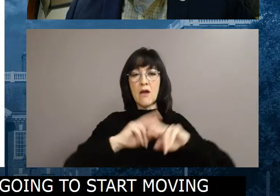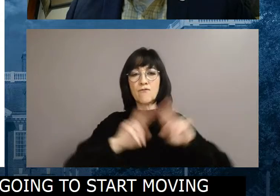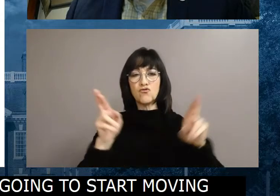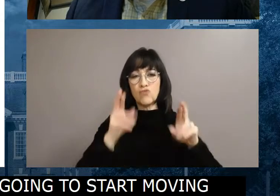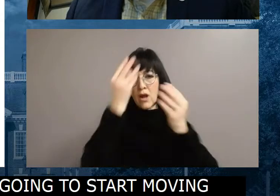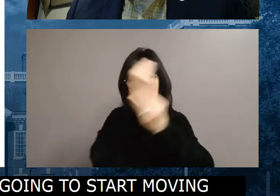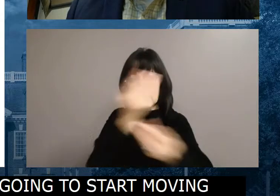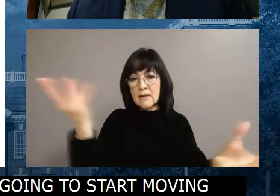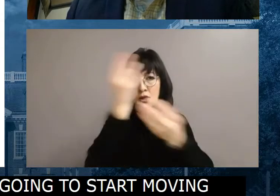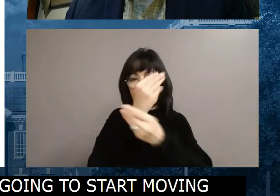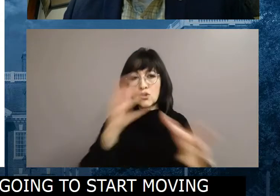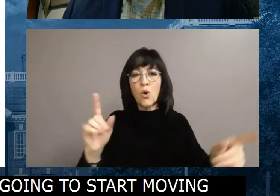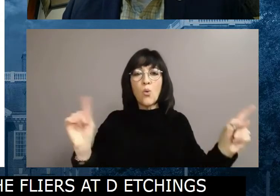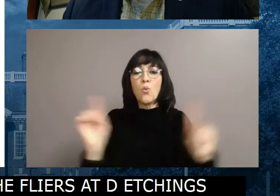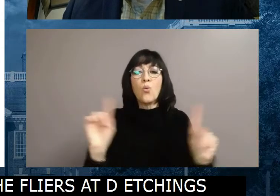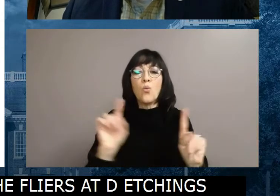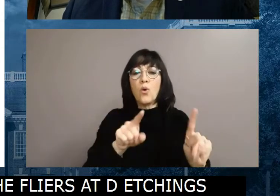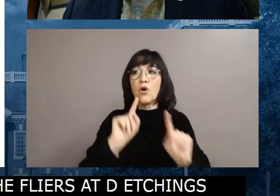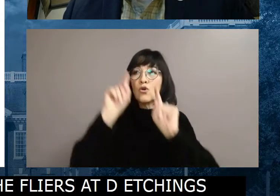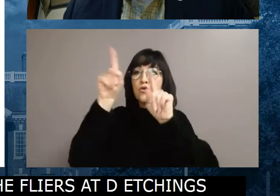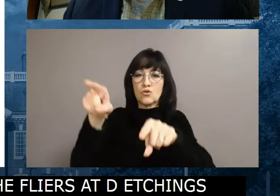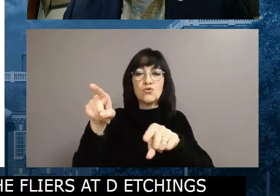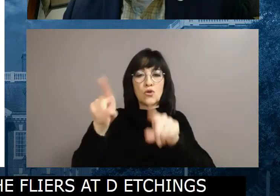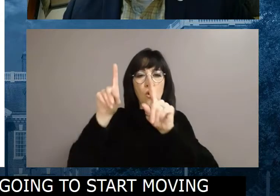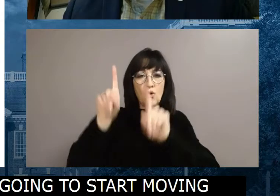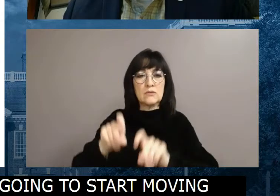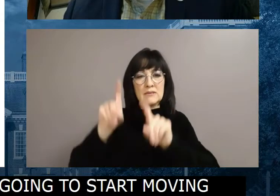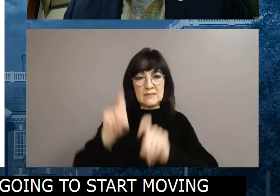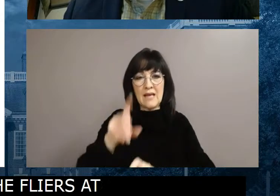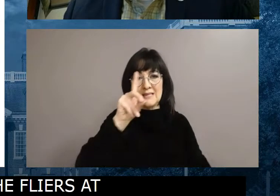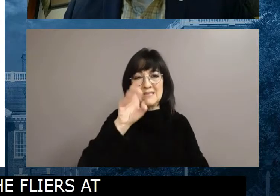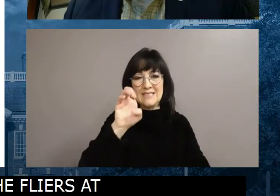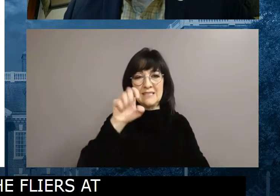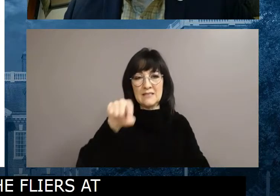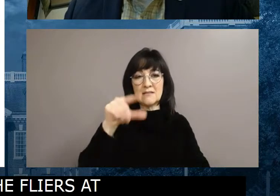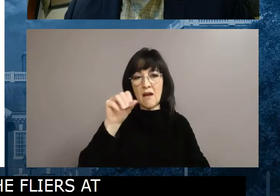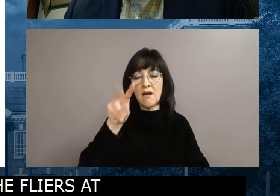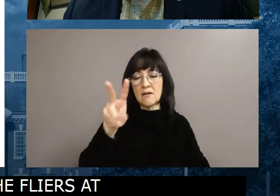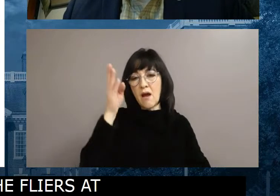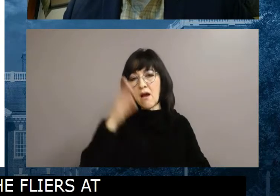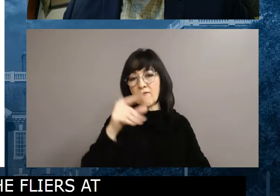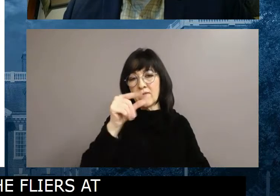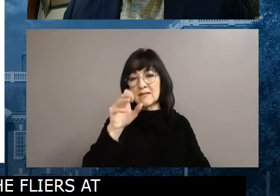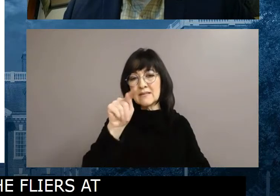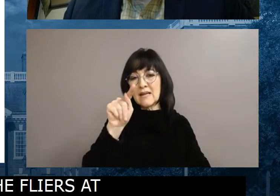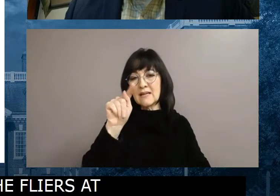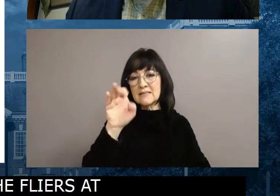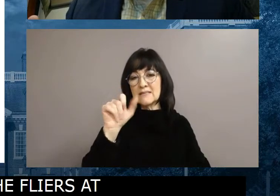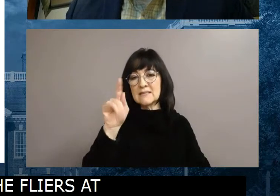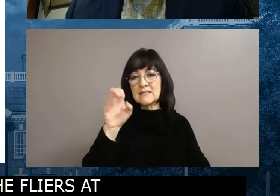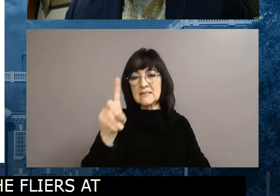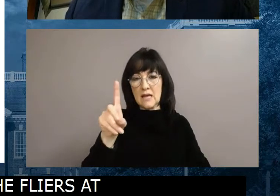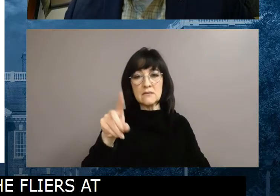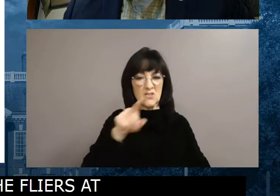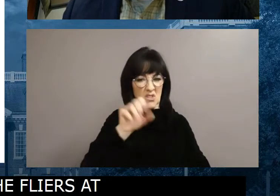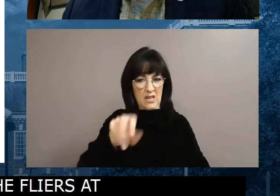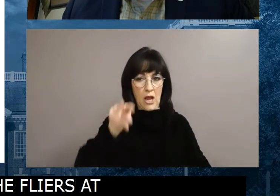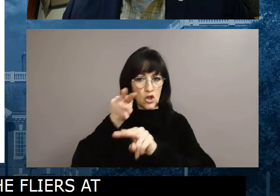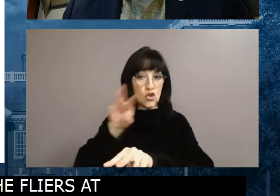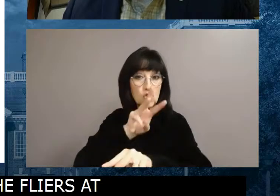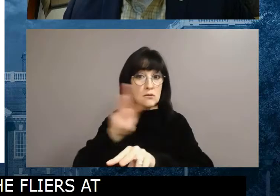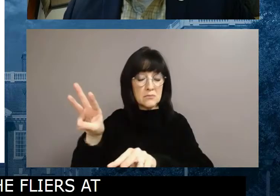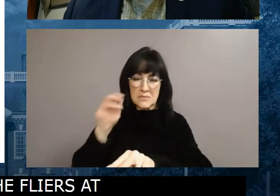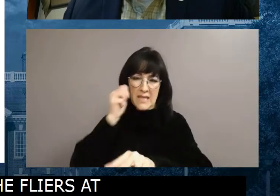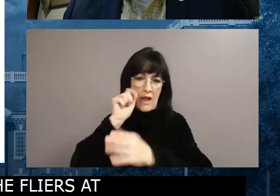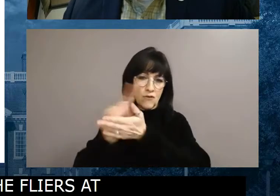So de.gov/get tested for all that information is posted early each week. Going over to the vaccination